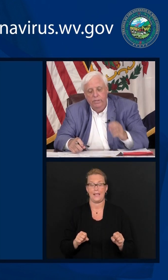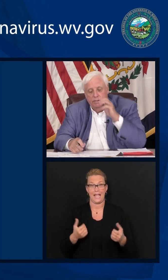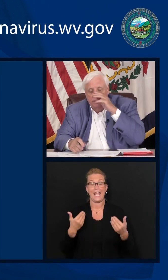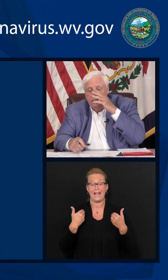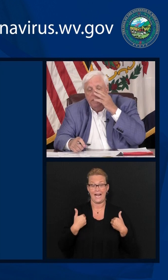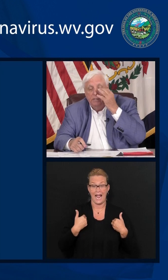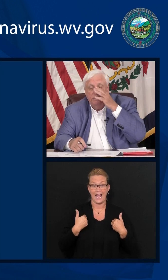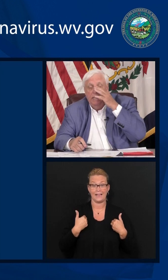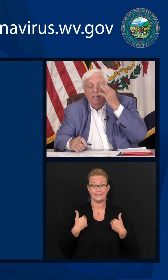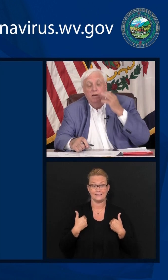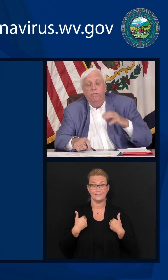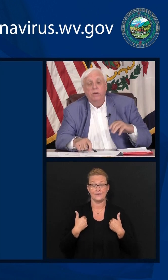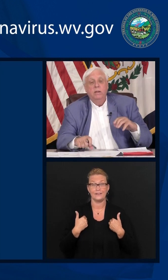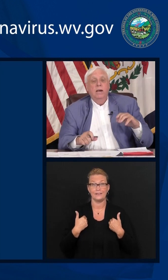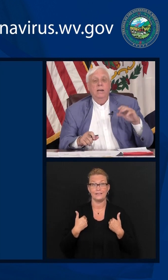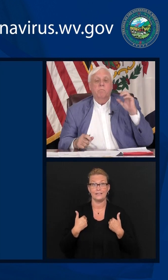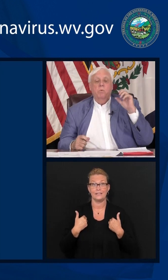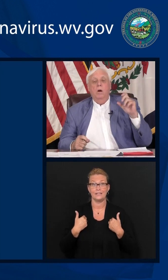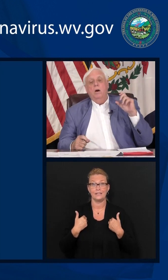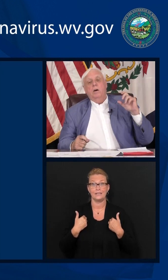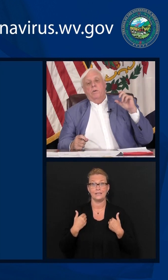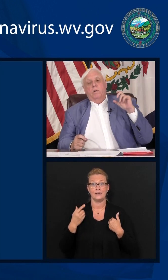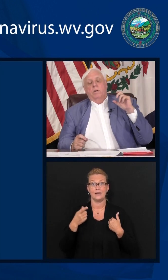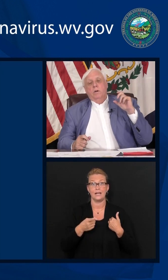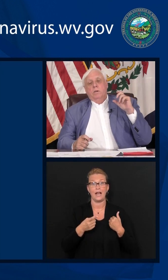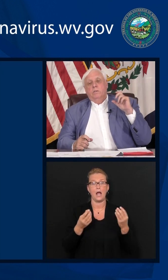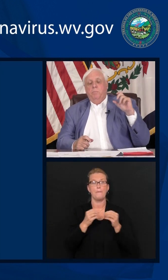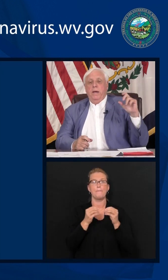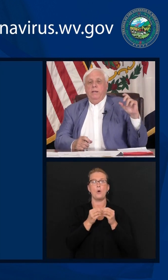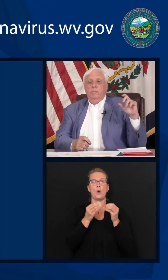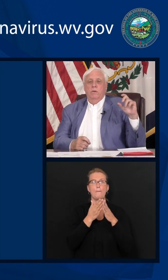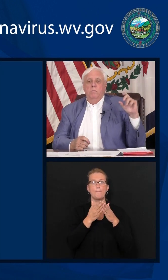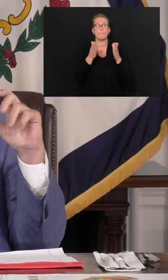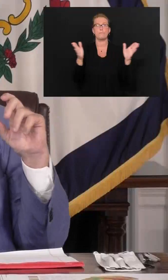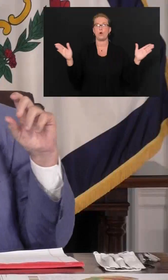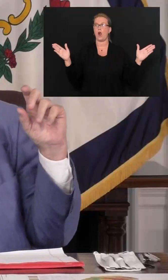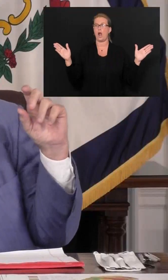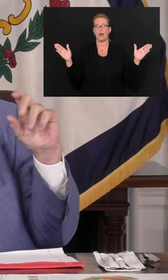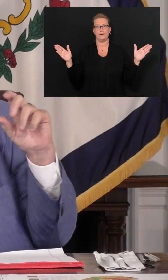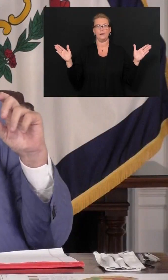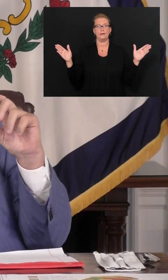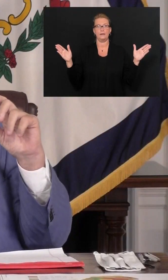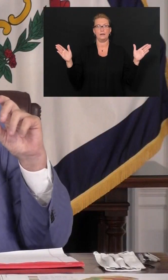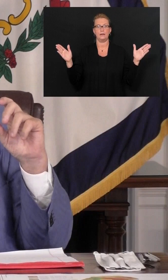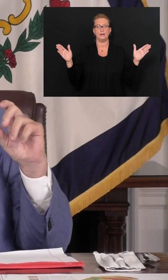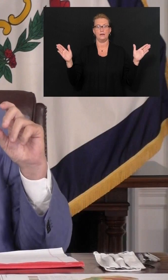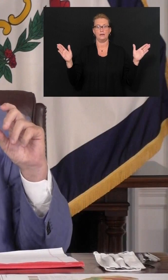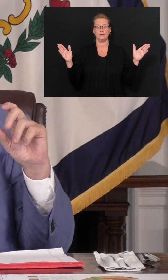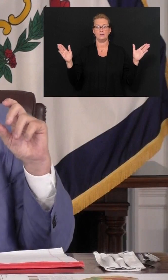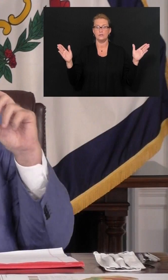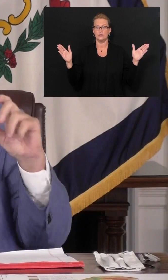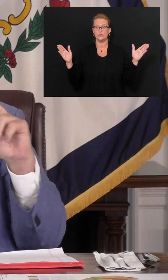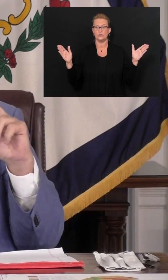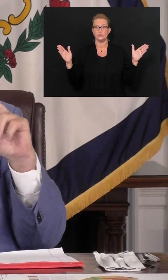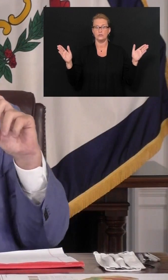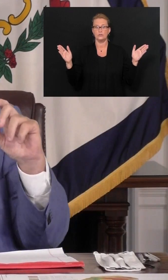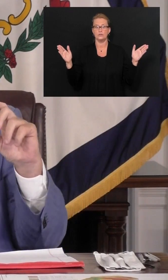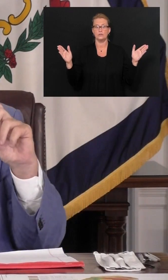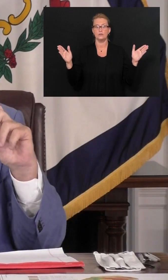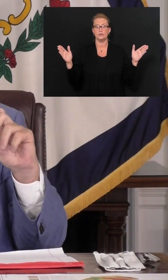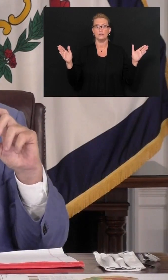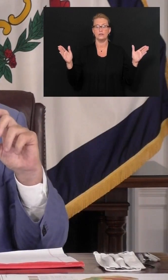have this. It does have a broader spectrum of an